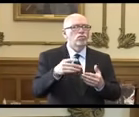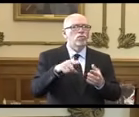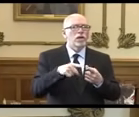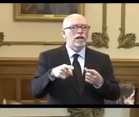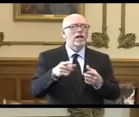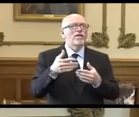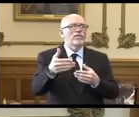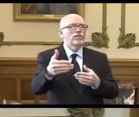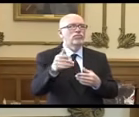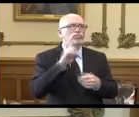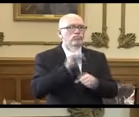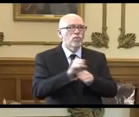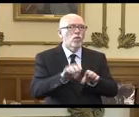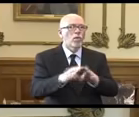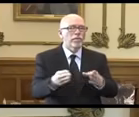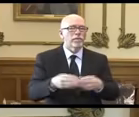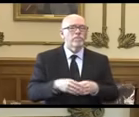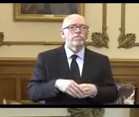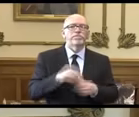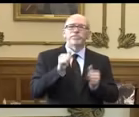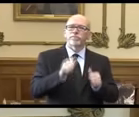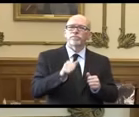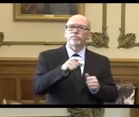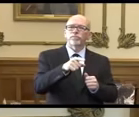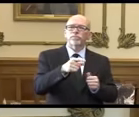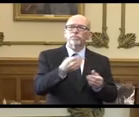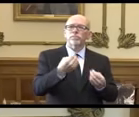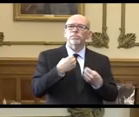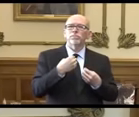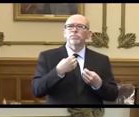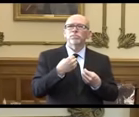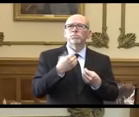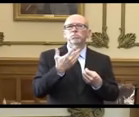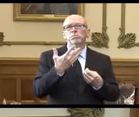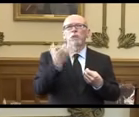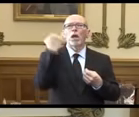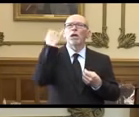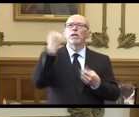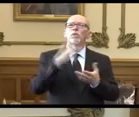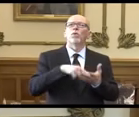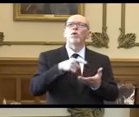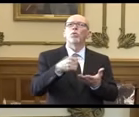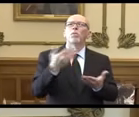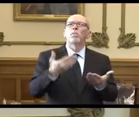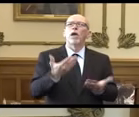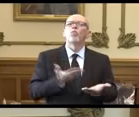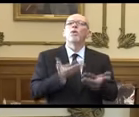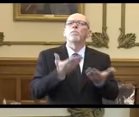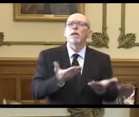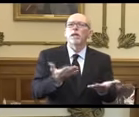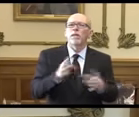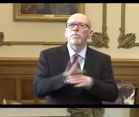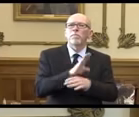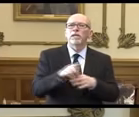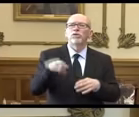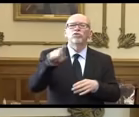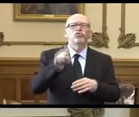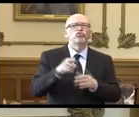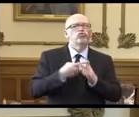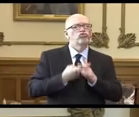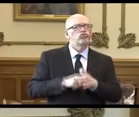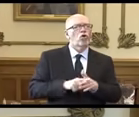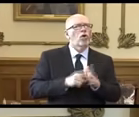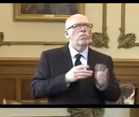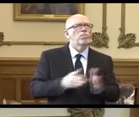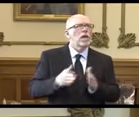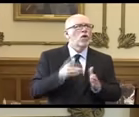eventually do open up. So can you maybe give a preview of some of the things that you may recommend that businesses start looking